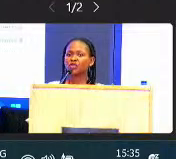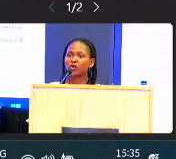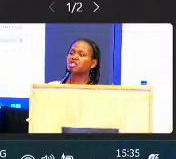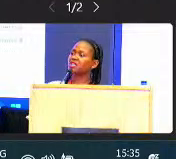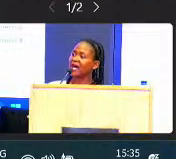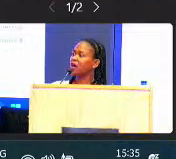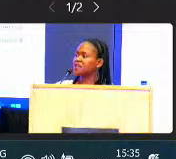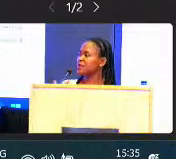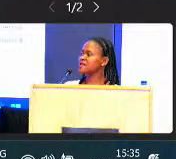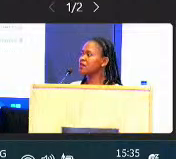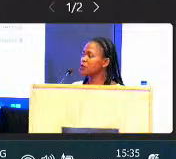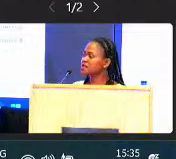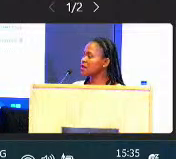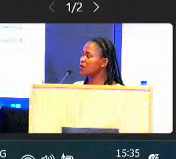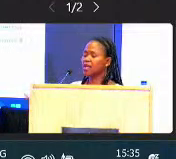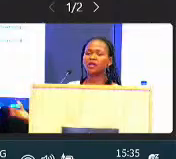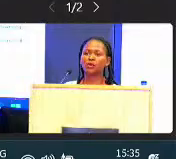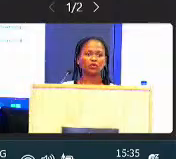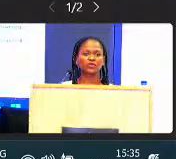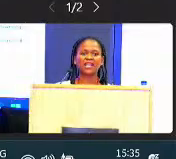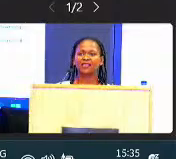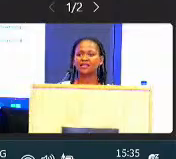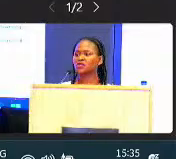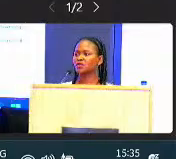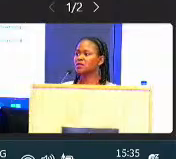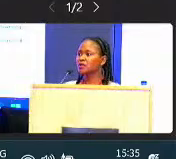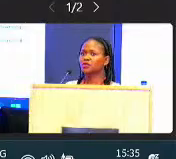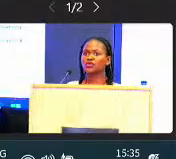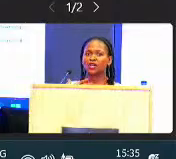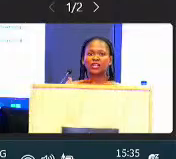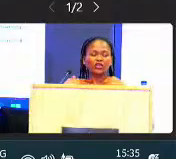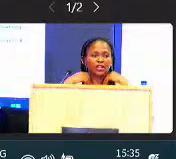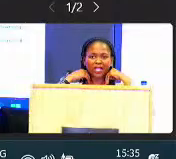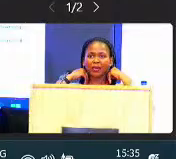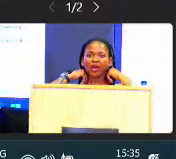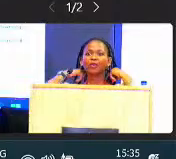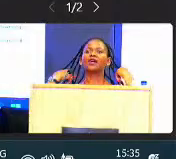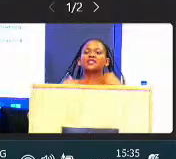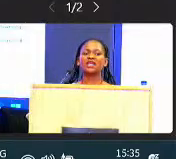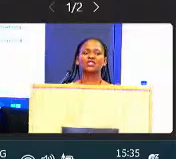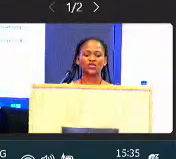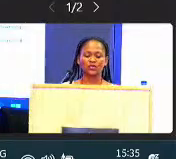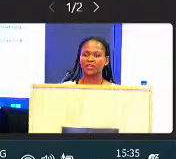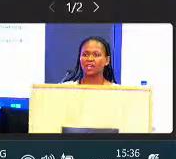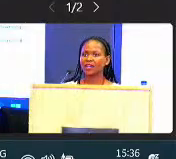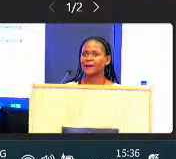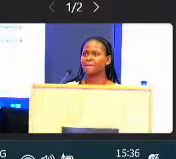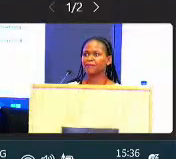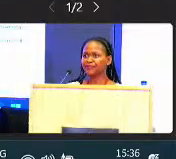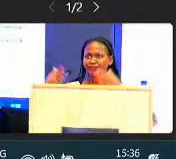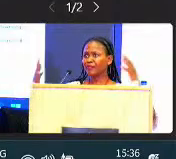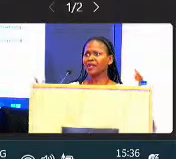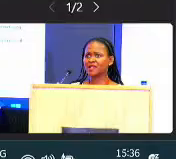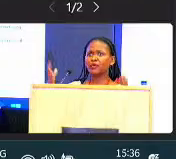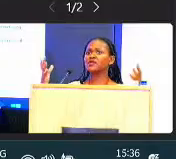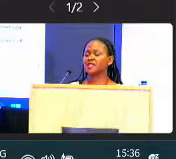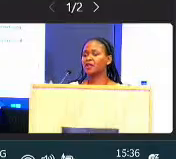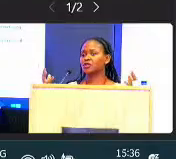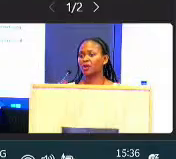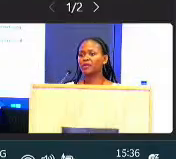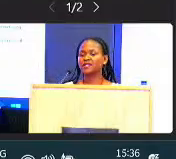the question I asked myself was, okay, well, who's done this? Who's got a nuclear power plant next to their